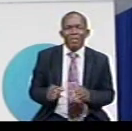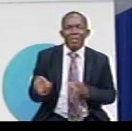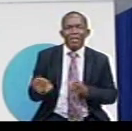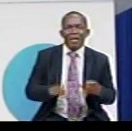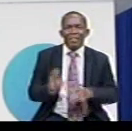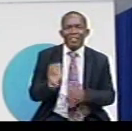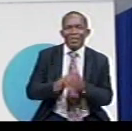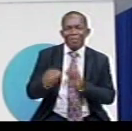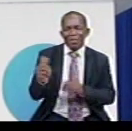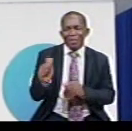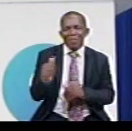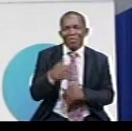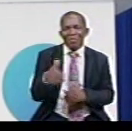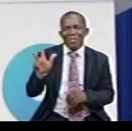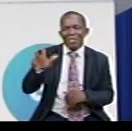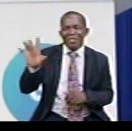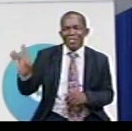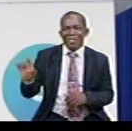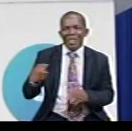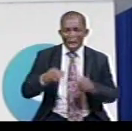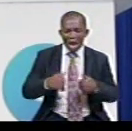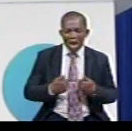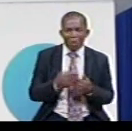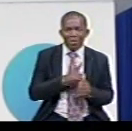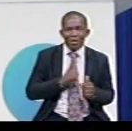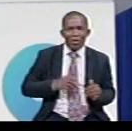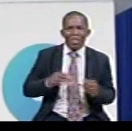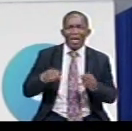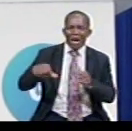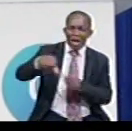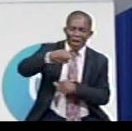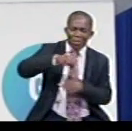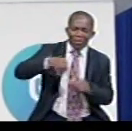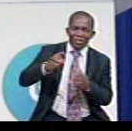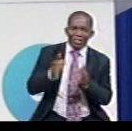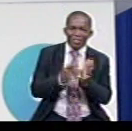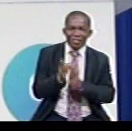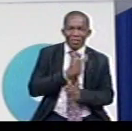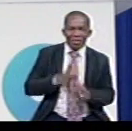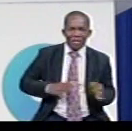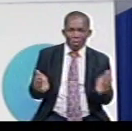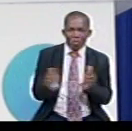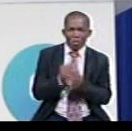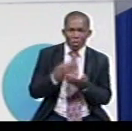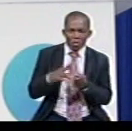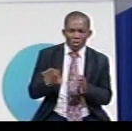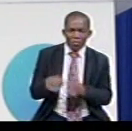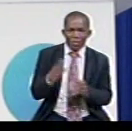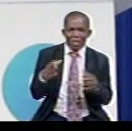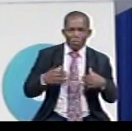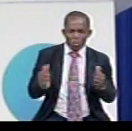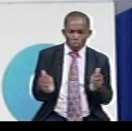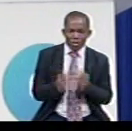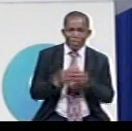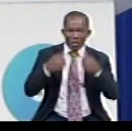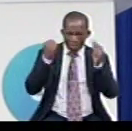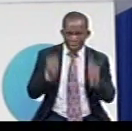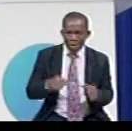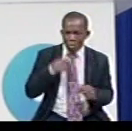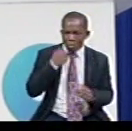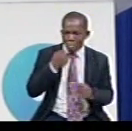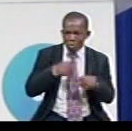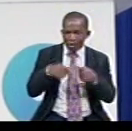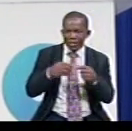God anointed Jesus of Nazareth with the Holy Ghost and with power, who went about doing good and healing all that were oppressed of the devil,